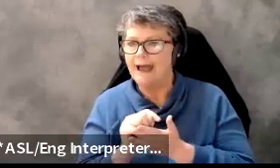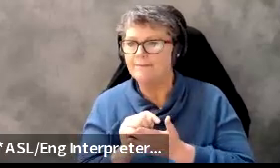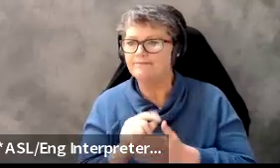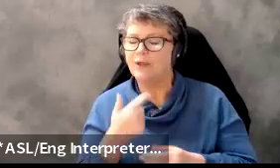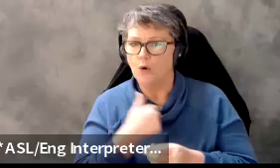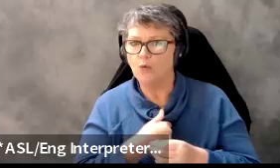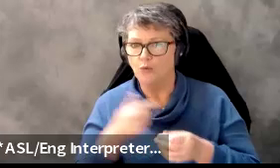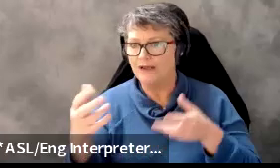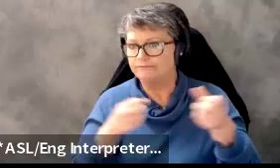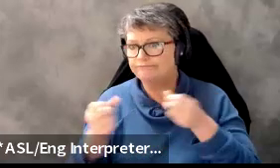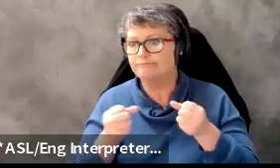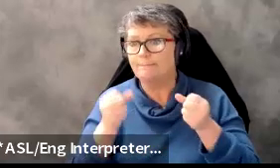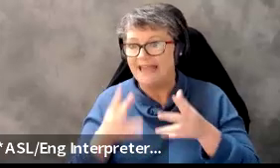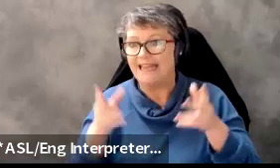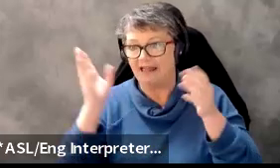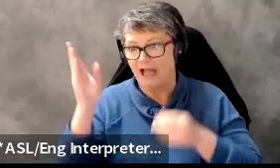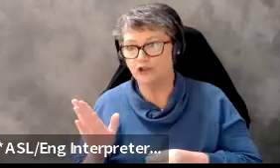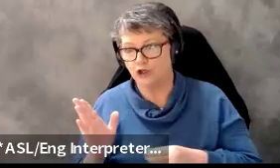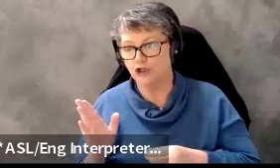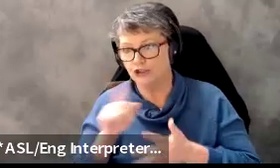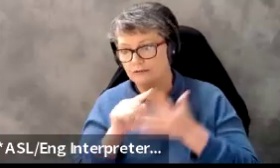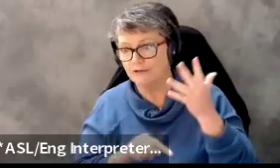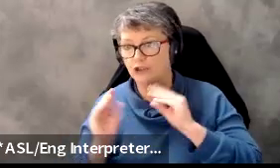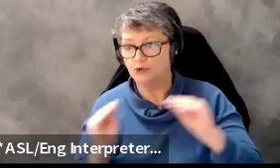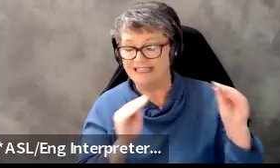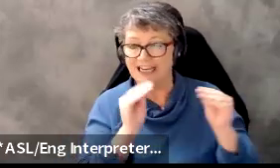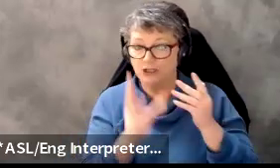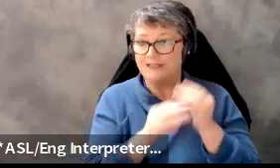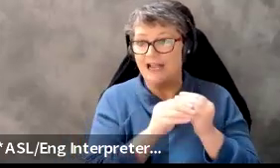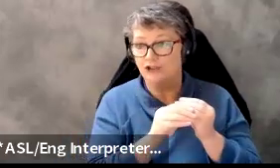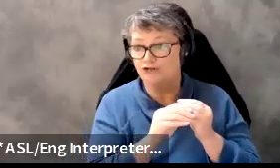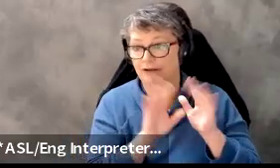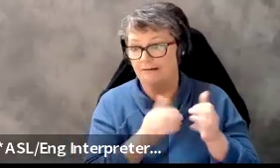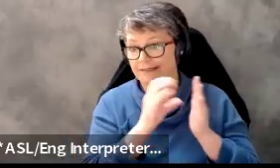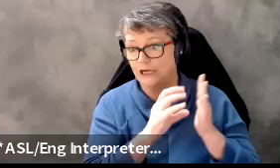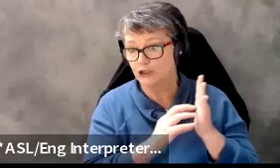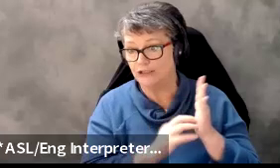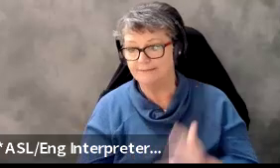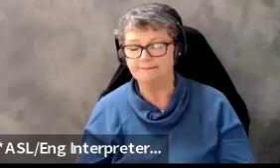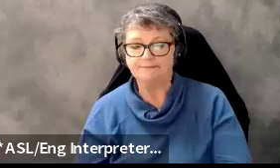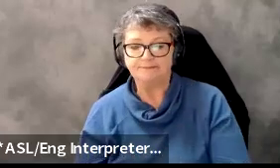we brought on many lecturers to teach those extra sections. Um,